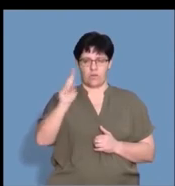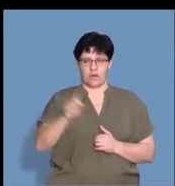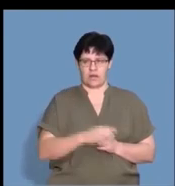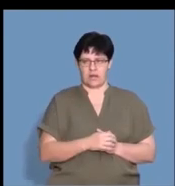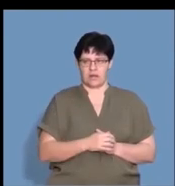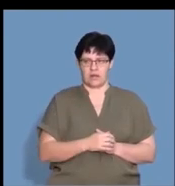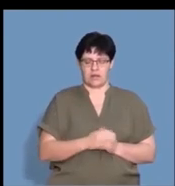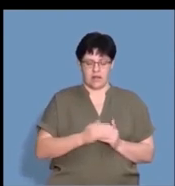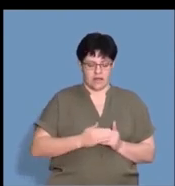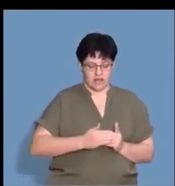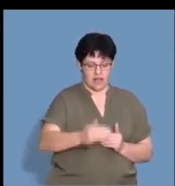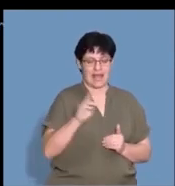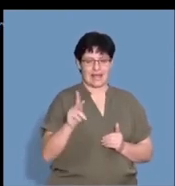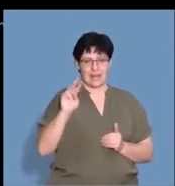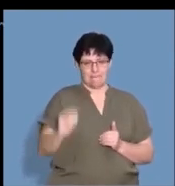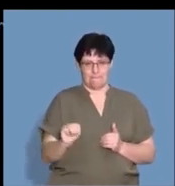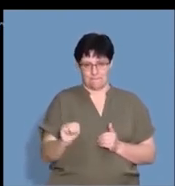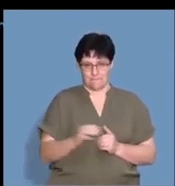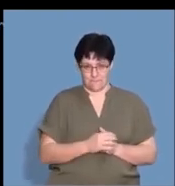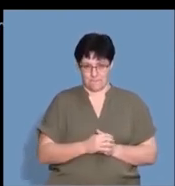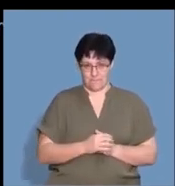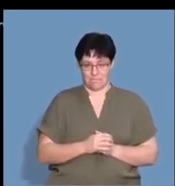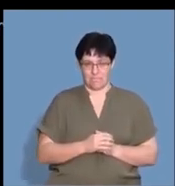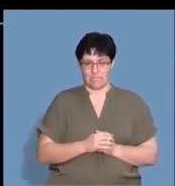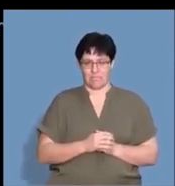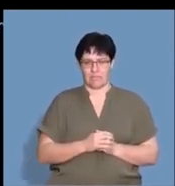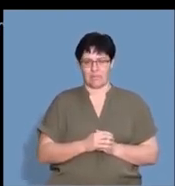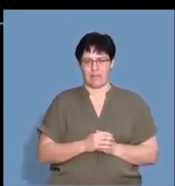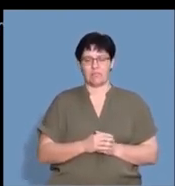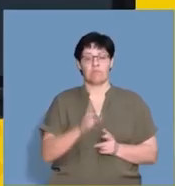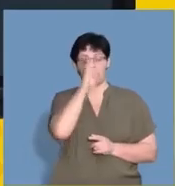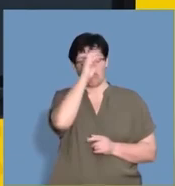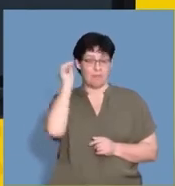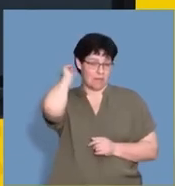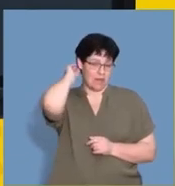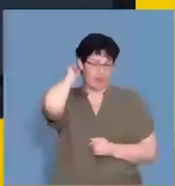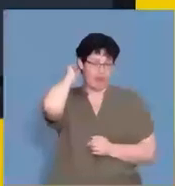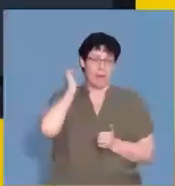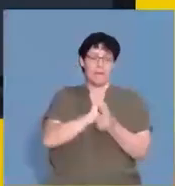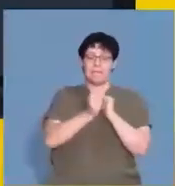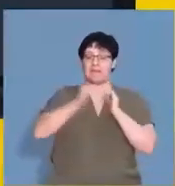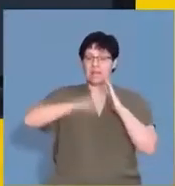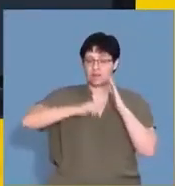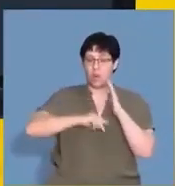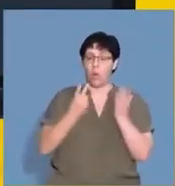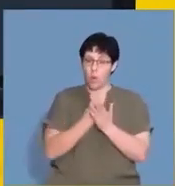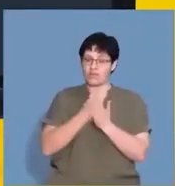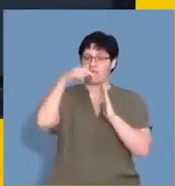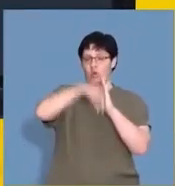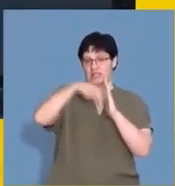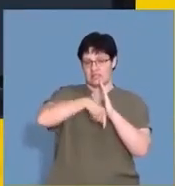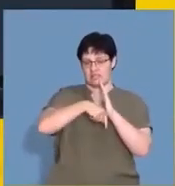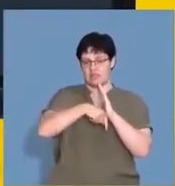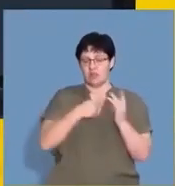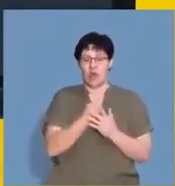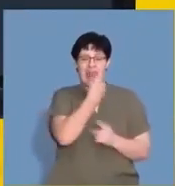And that was the distance, so my answer is in kilometers. Now another thing to remember, Mathslit always has a context, so we